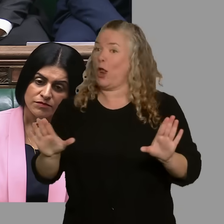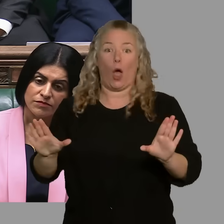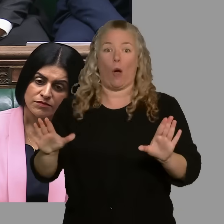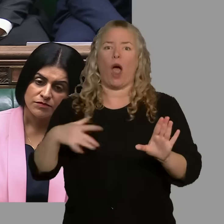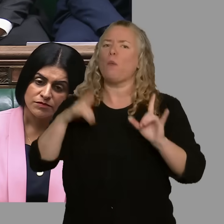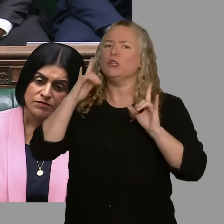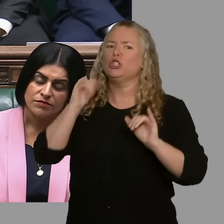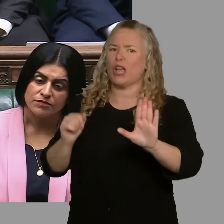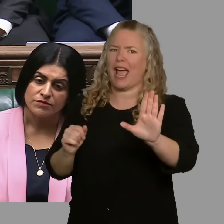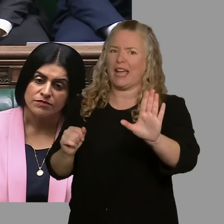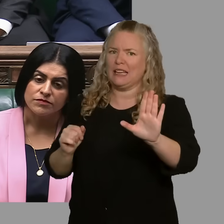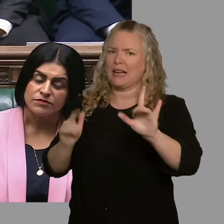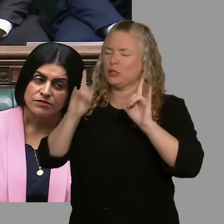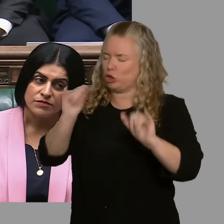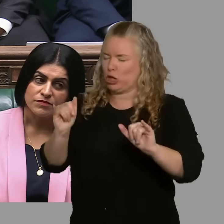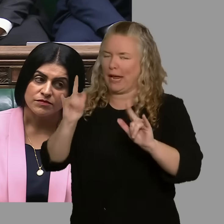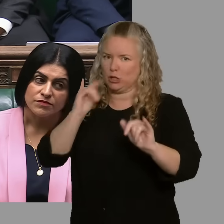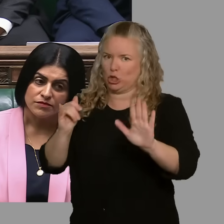decision,